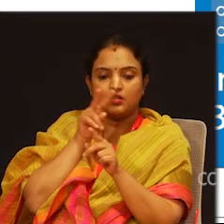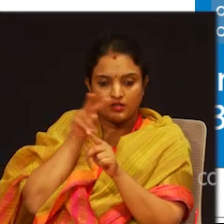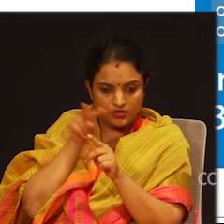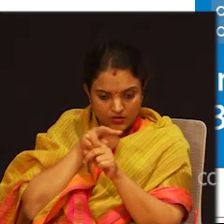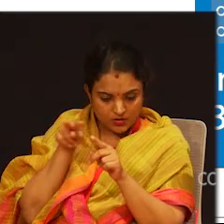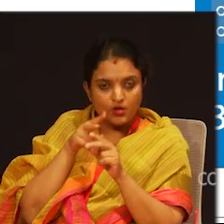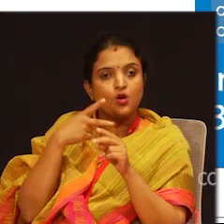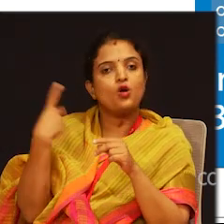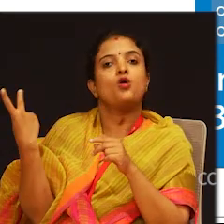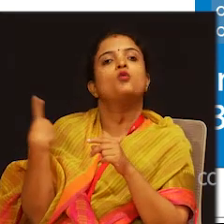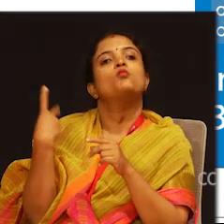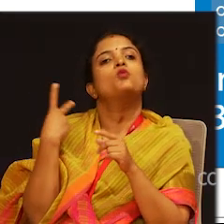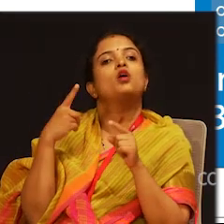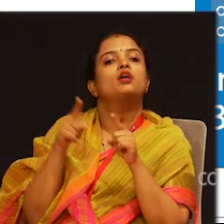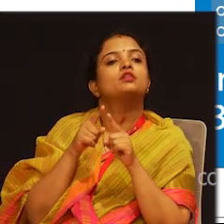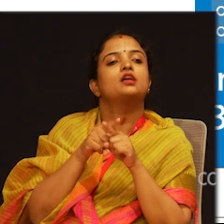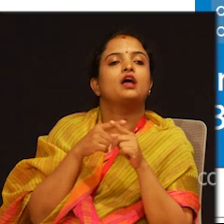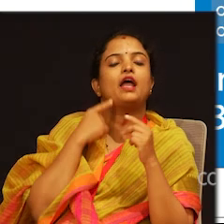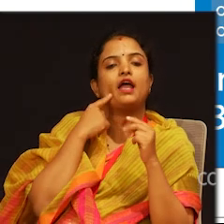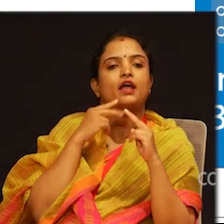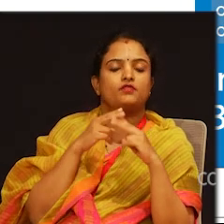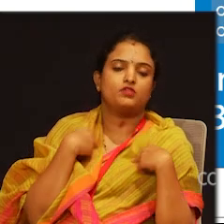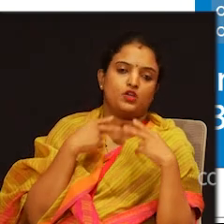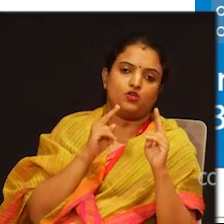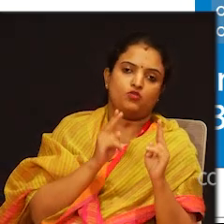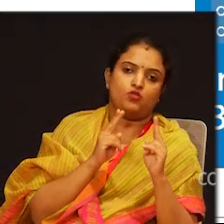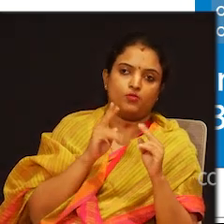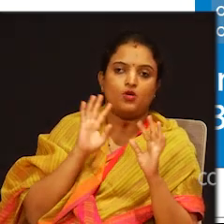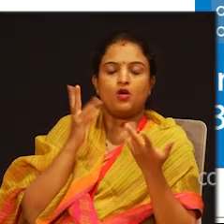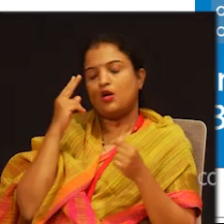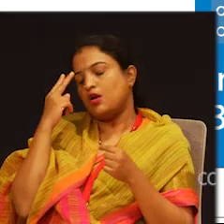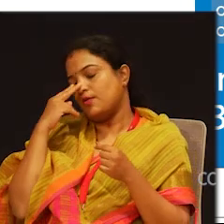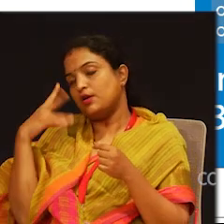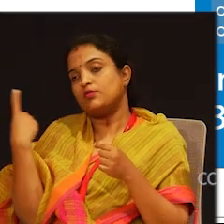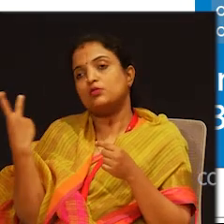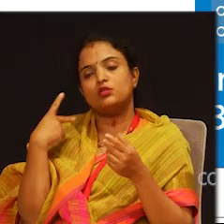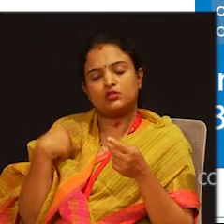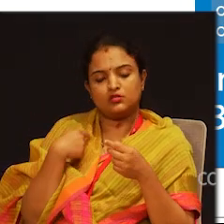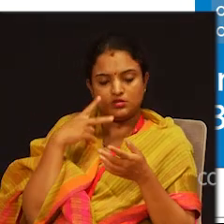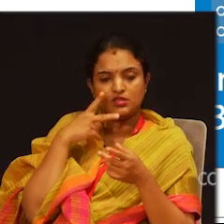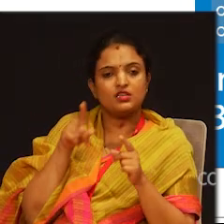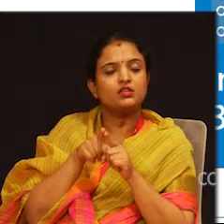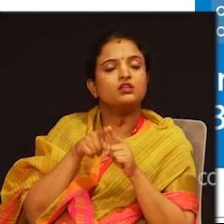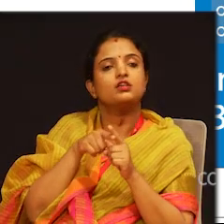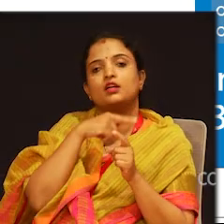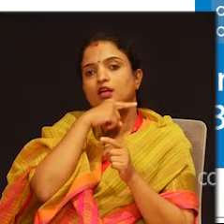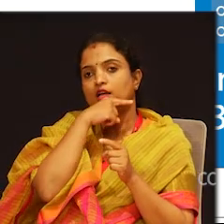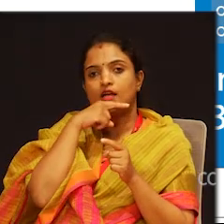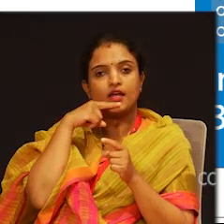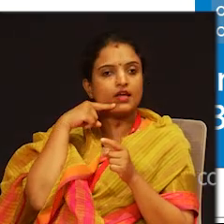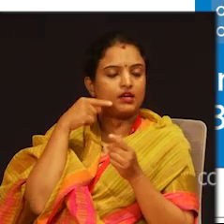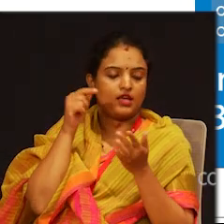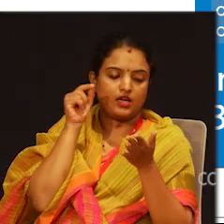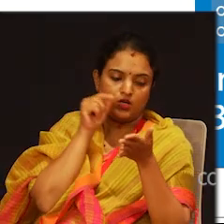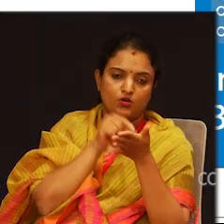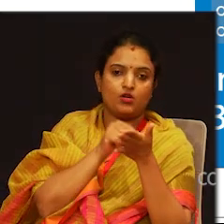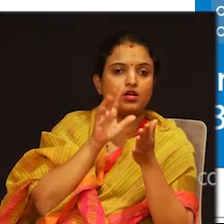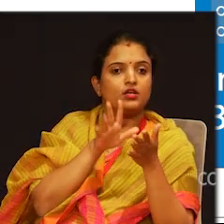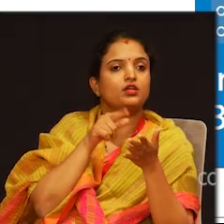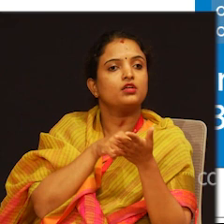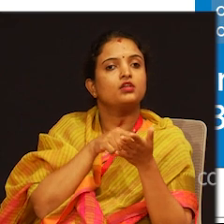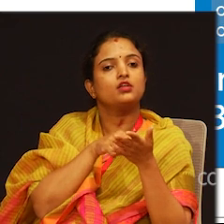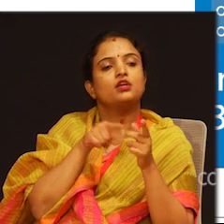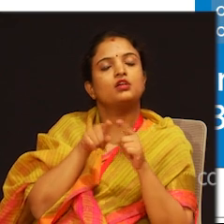child can open the spiral-bound storybook and read it together. We put a red dot to say that the